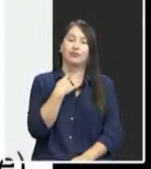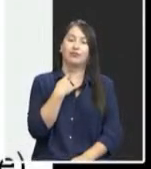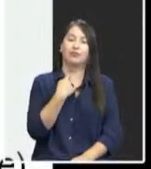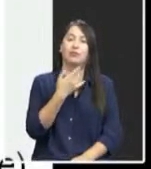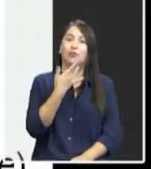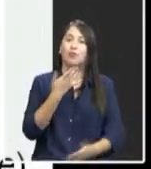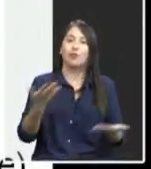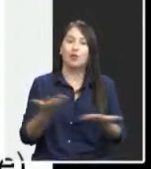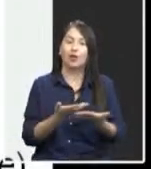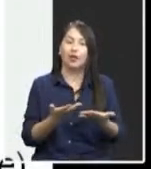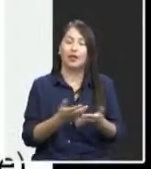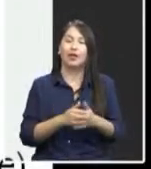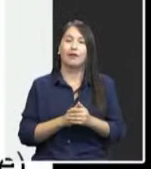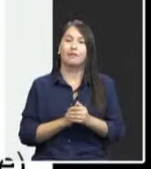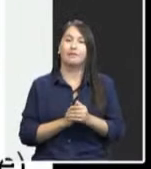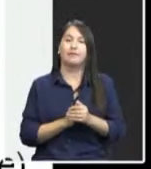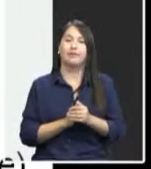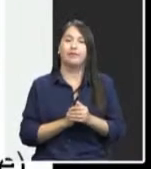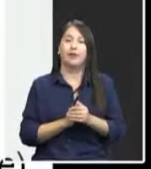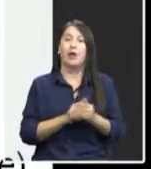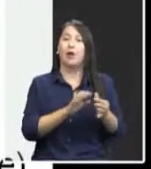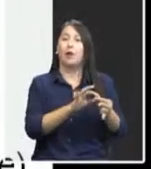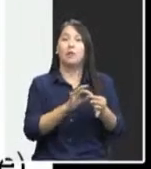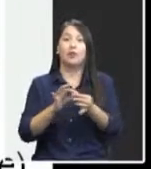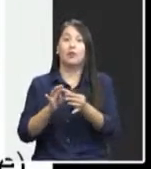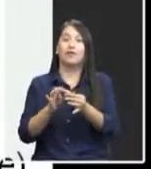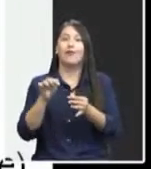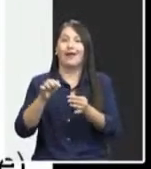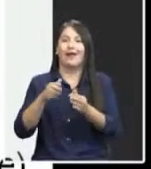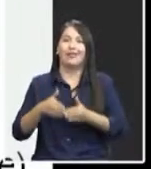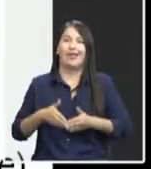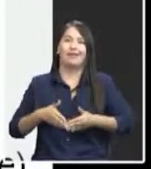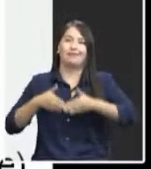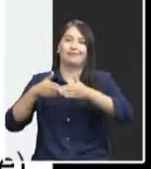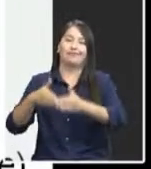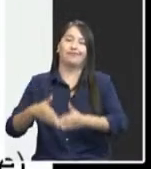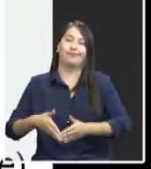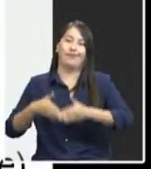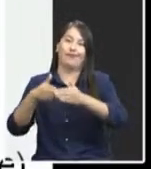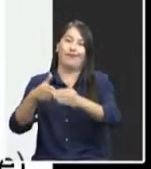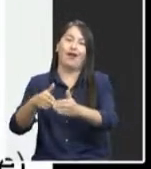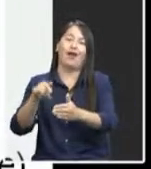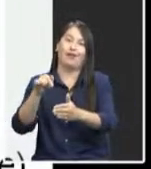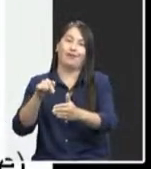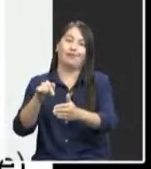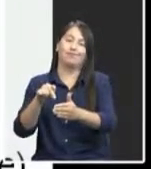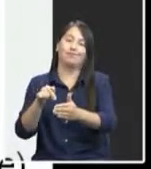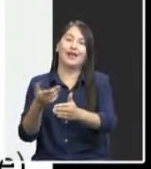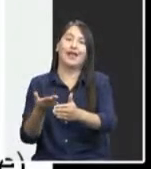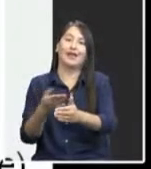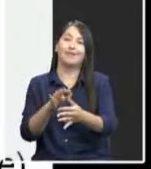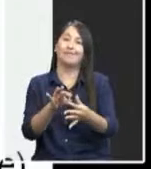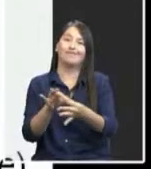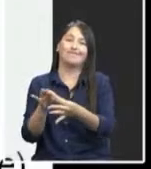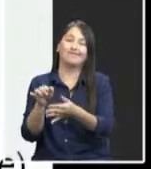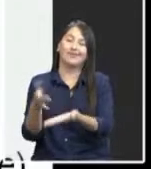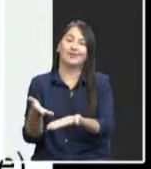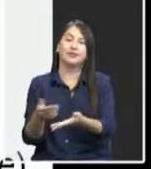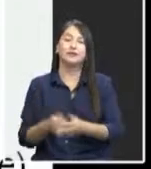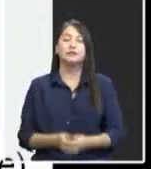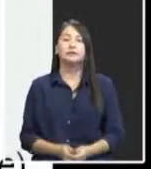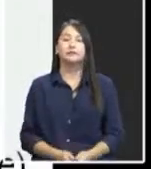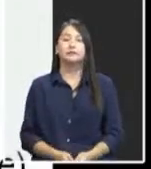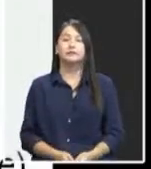this arrow, you have devastated oceans. Now that was is Fishing Down Marine Food